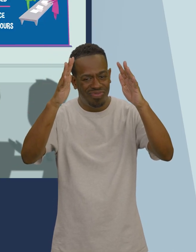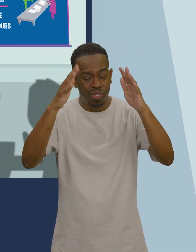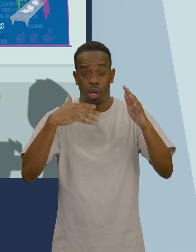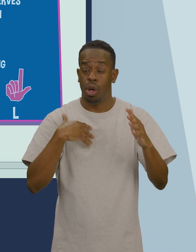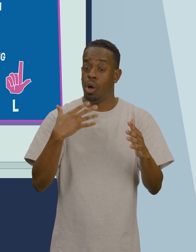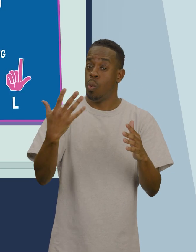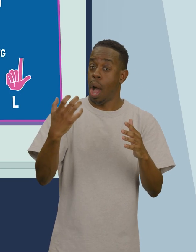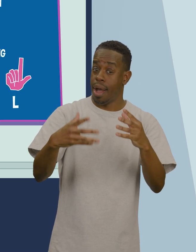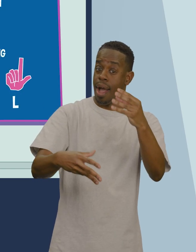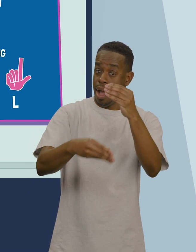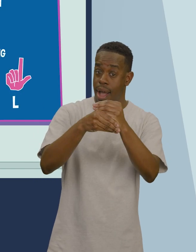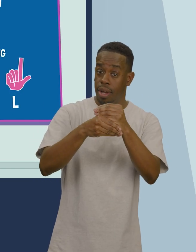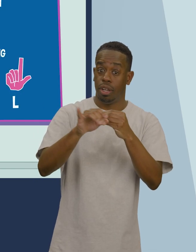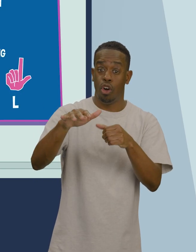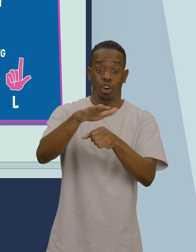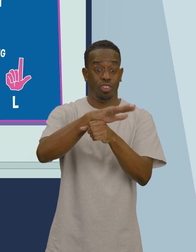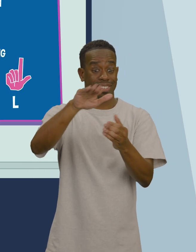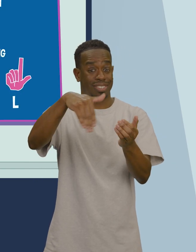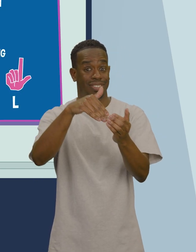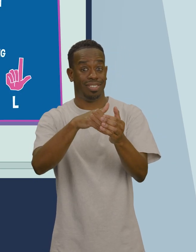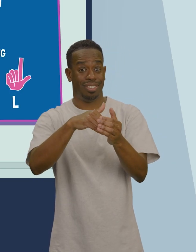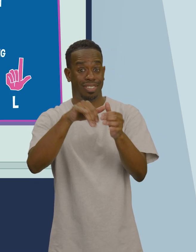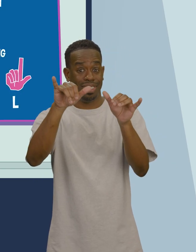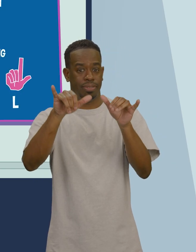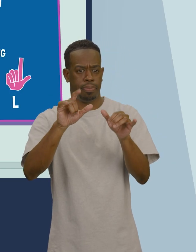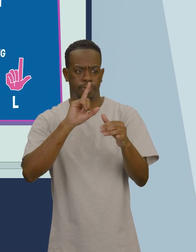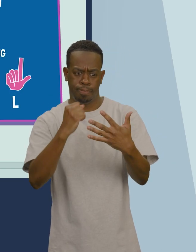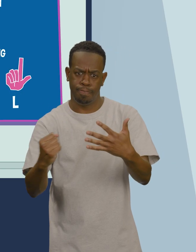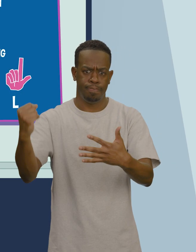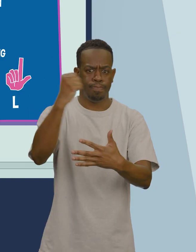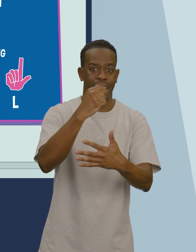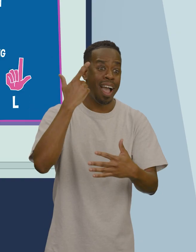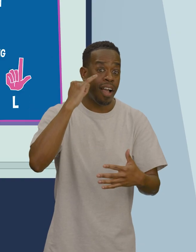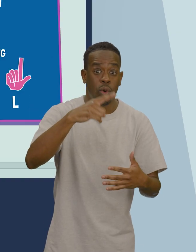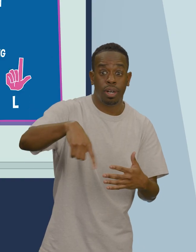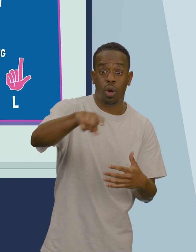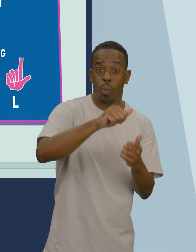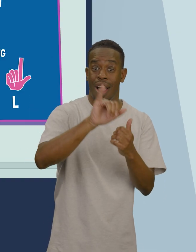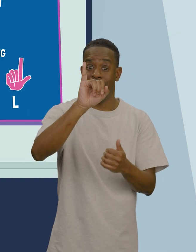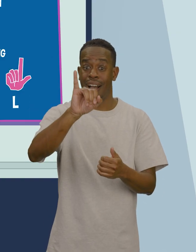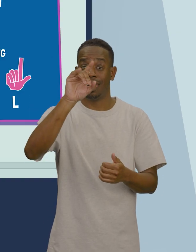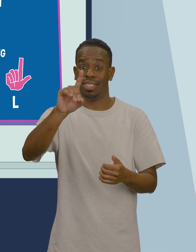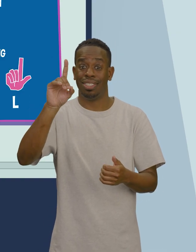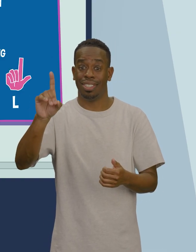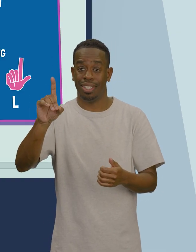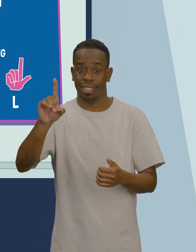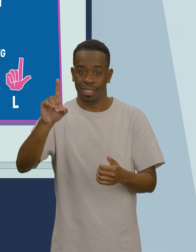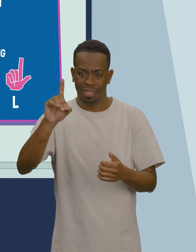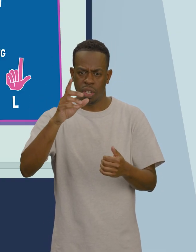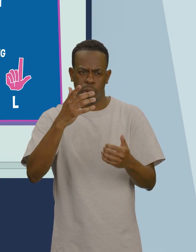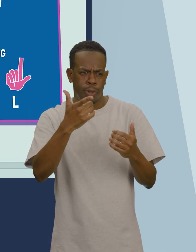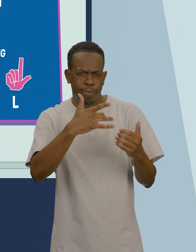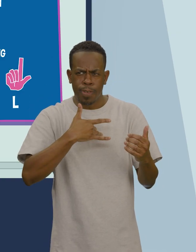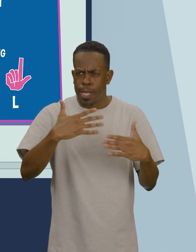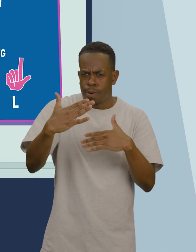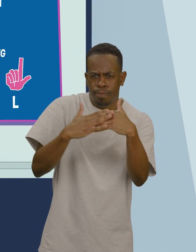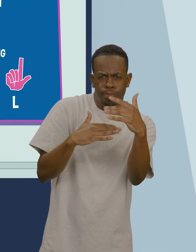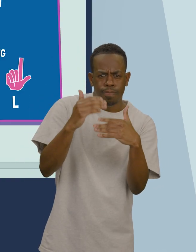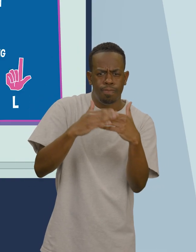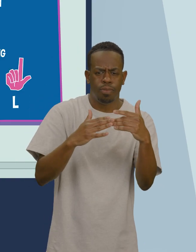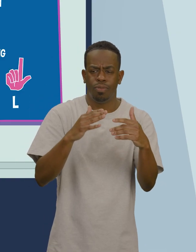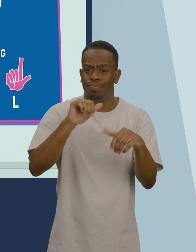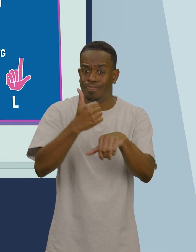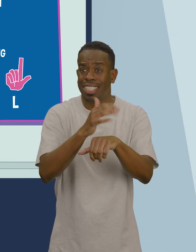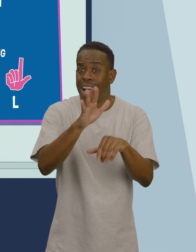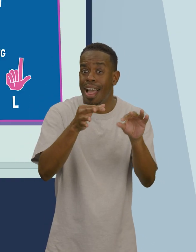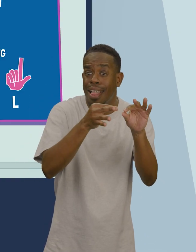I also want to add that the entire regional center system makes it a priority to serve all Californians with IDD in the manner in which they are most comfortable, based